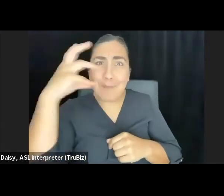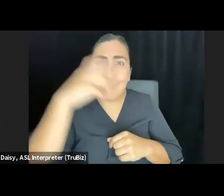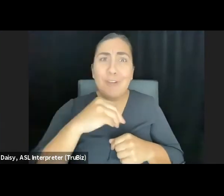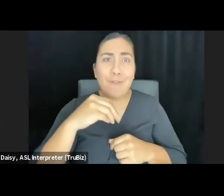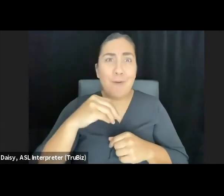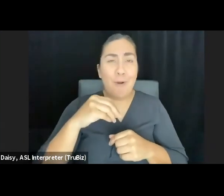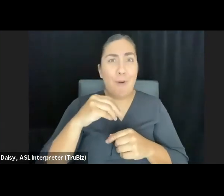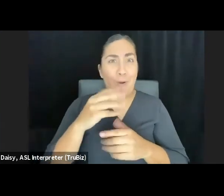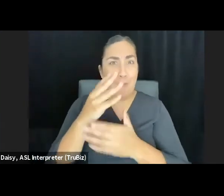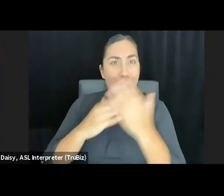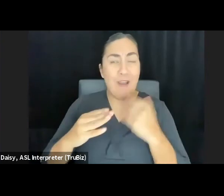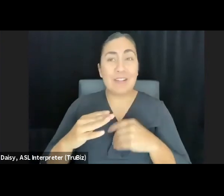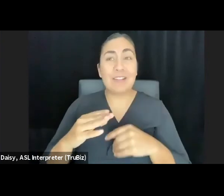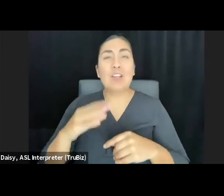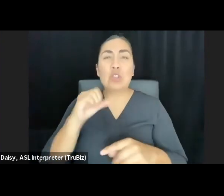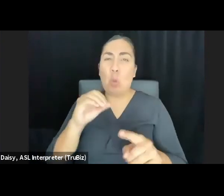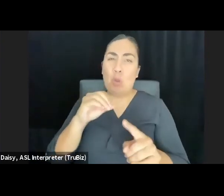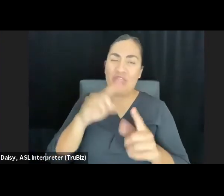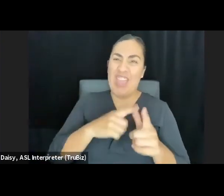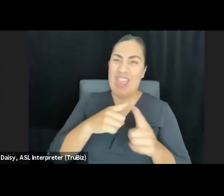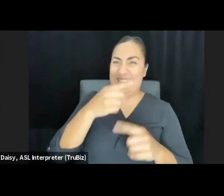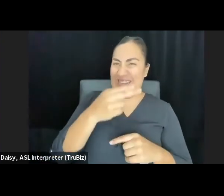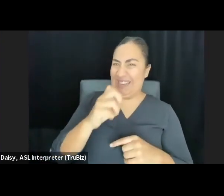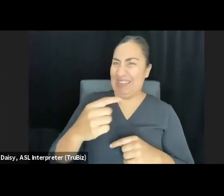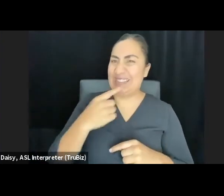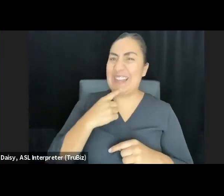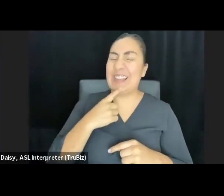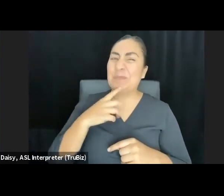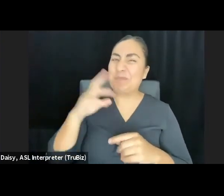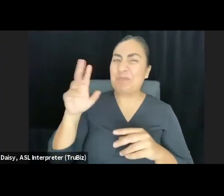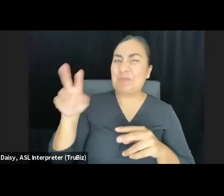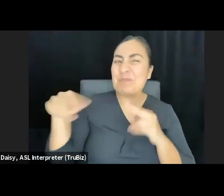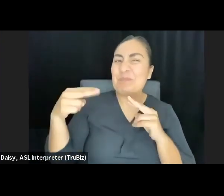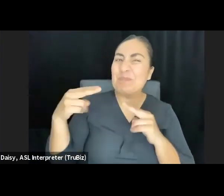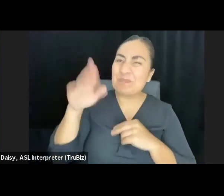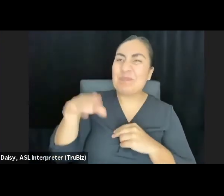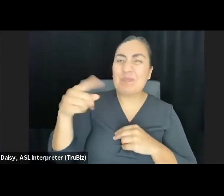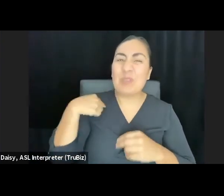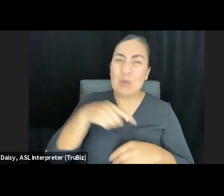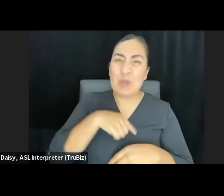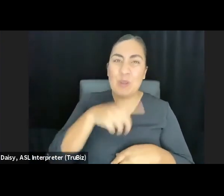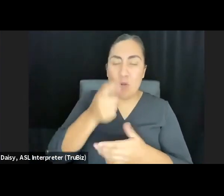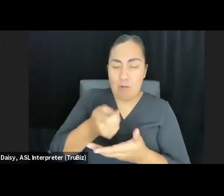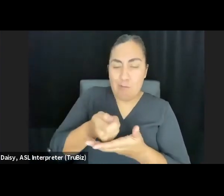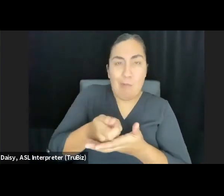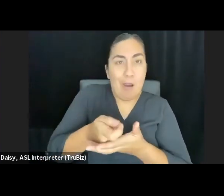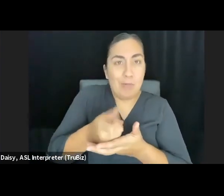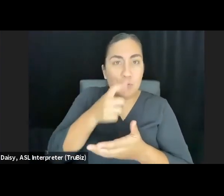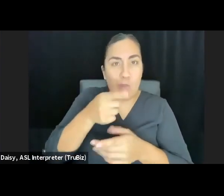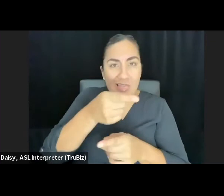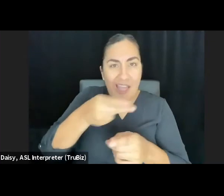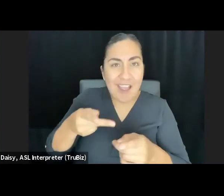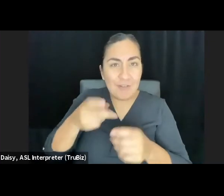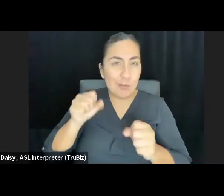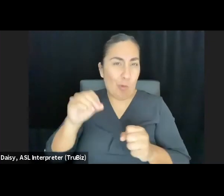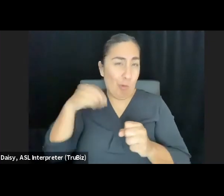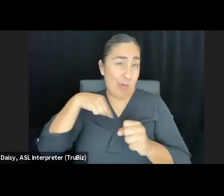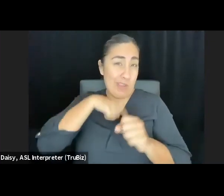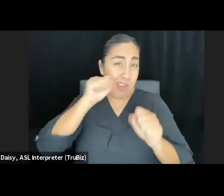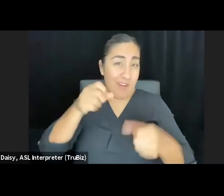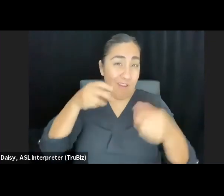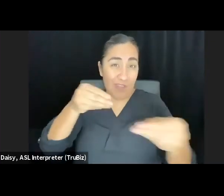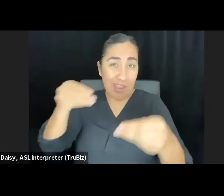moment of magic. And my partner is also Yaki. I'm Yaki. And she said she has a friend